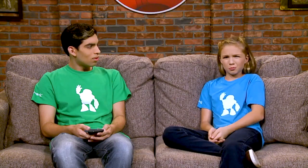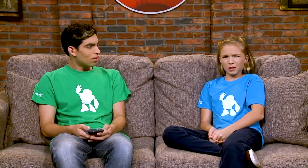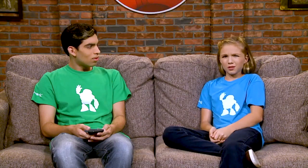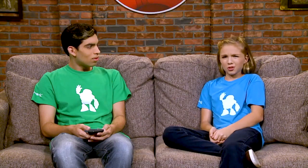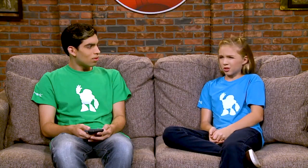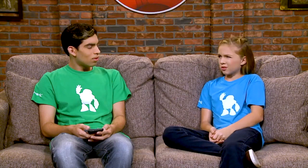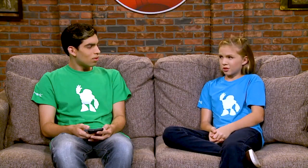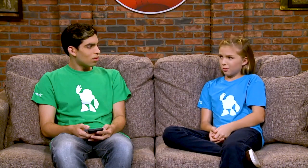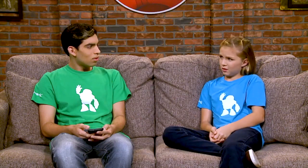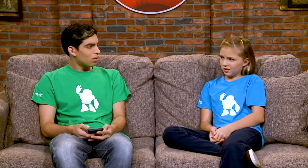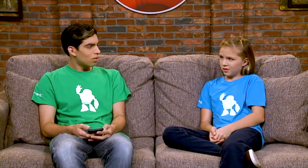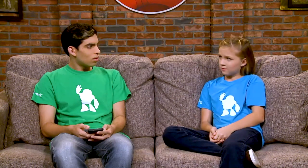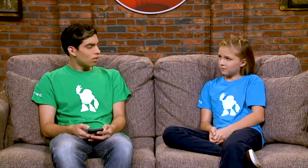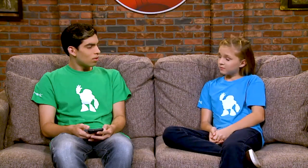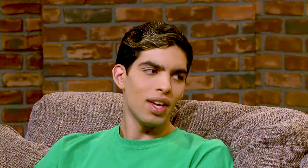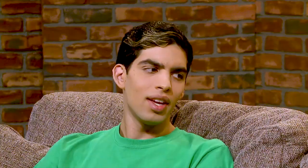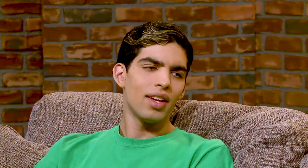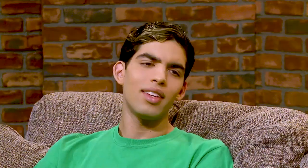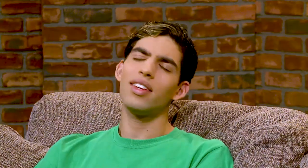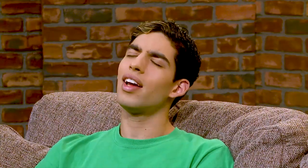just regular churchgoers.